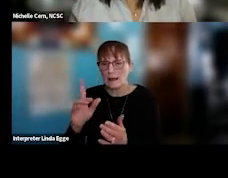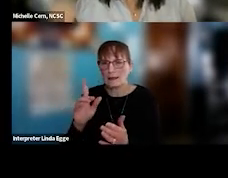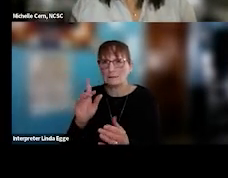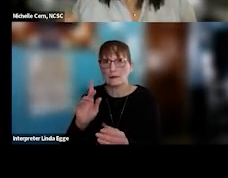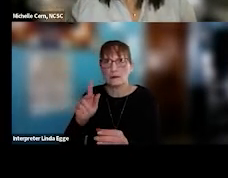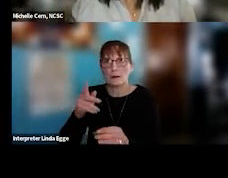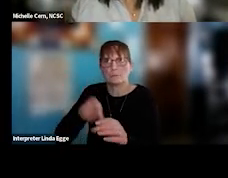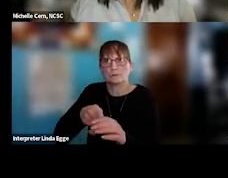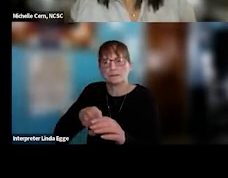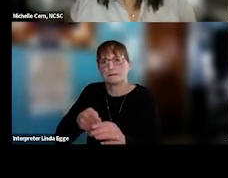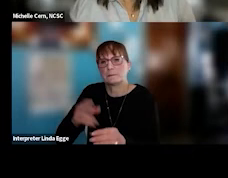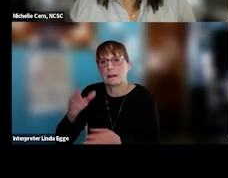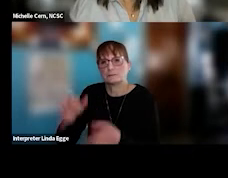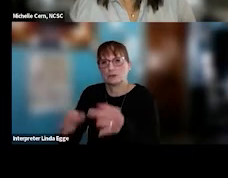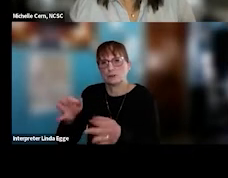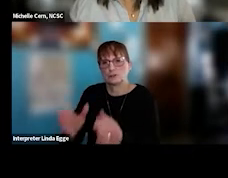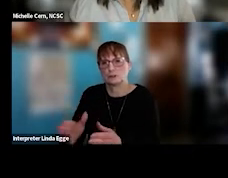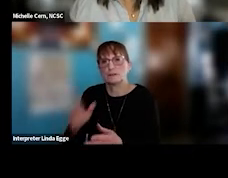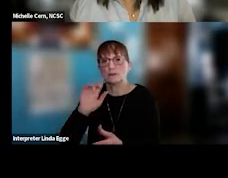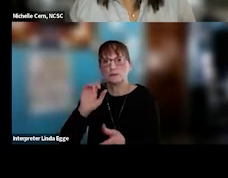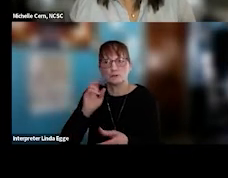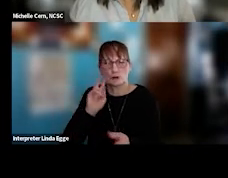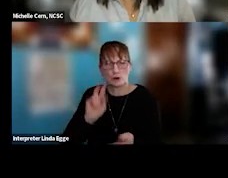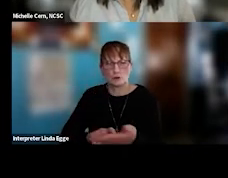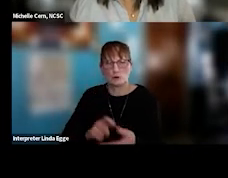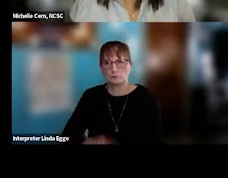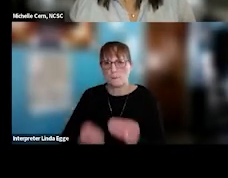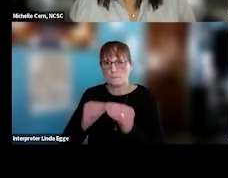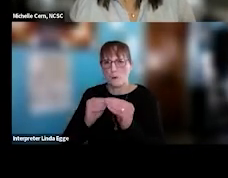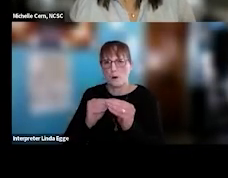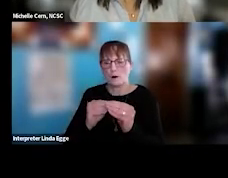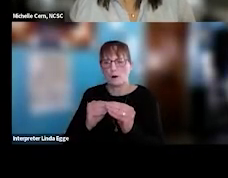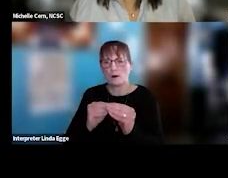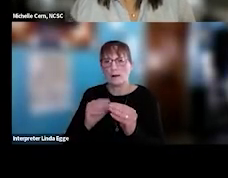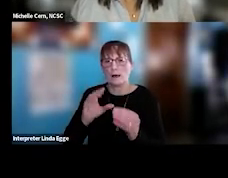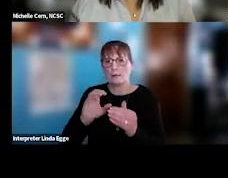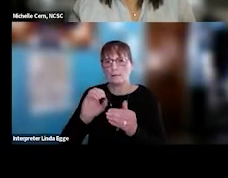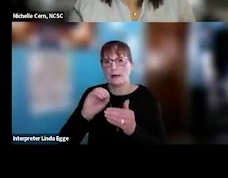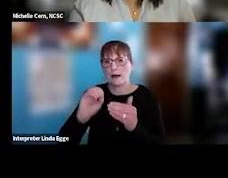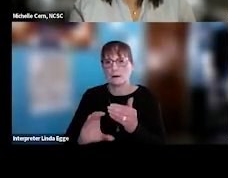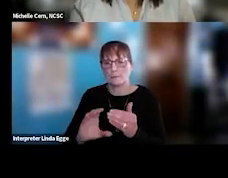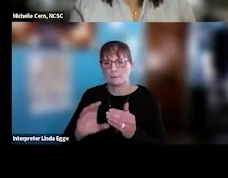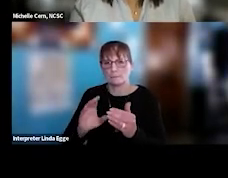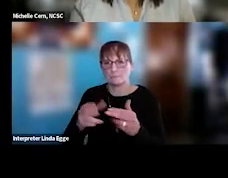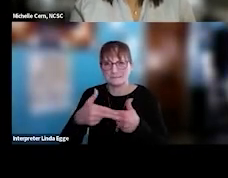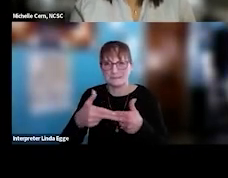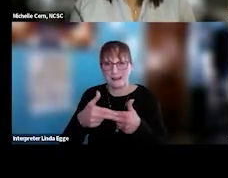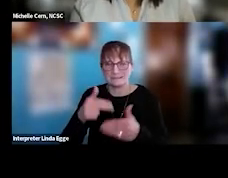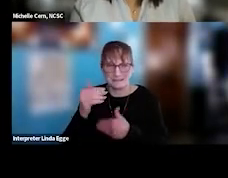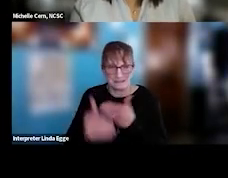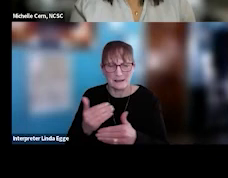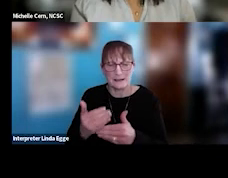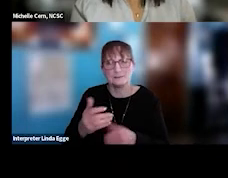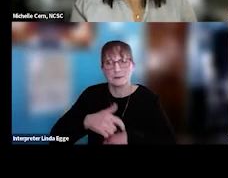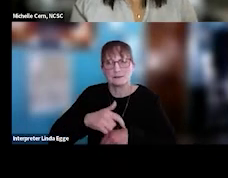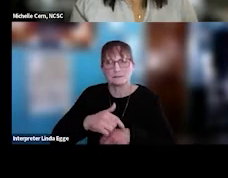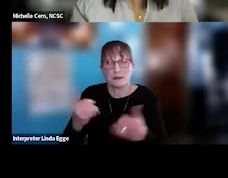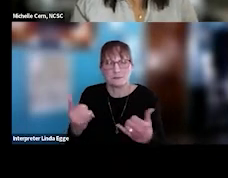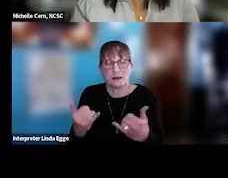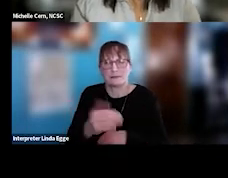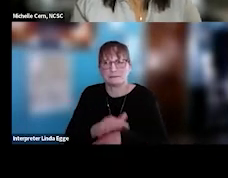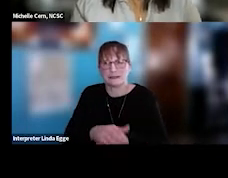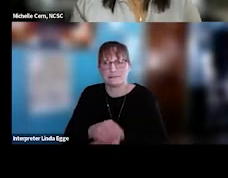judges. And you're going to see some more of those outcome slides as we continue on with our time with you together this